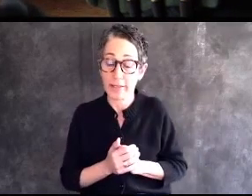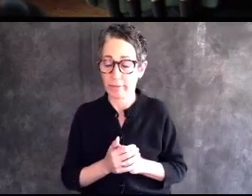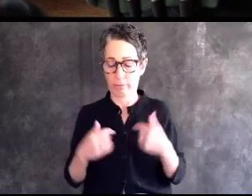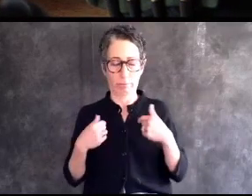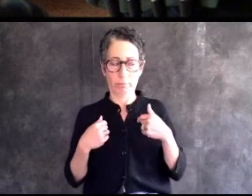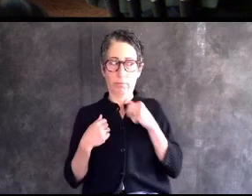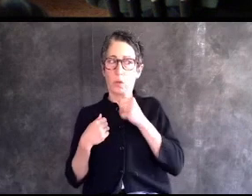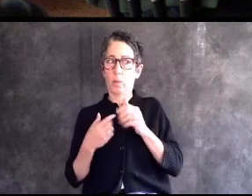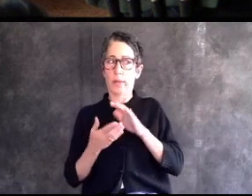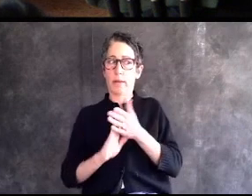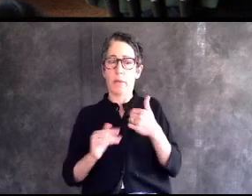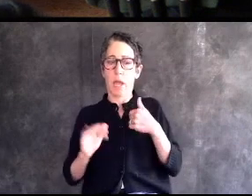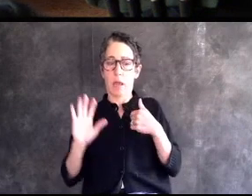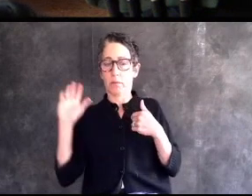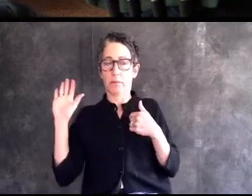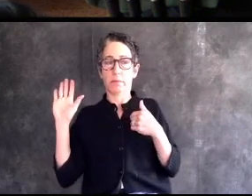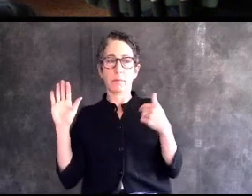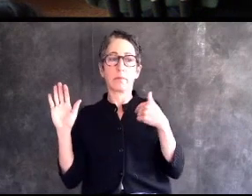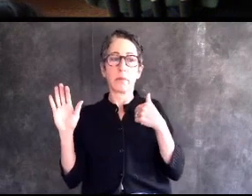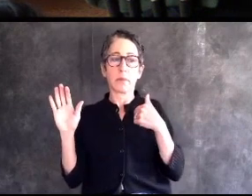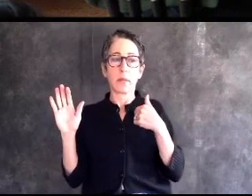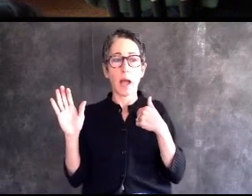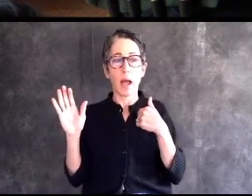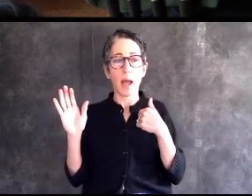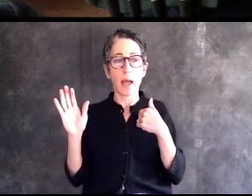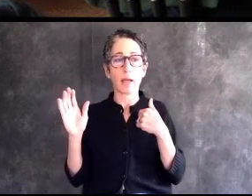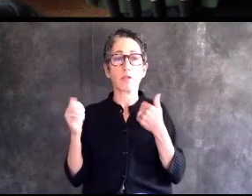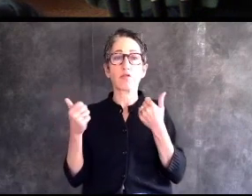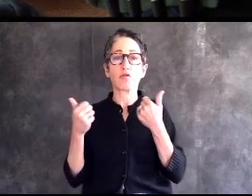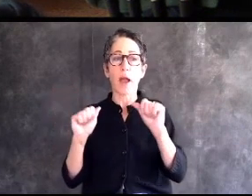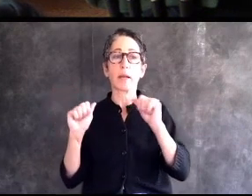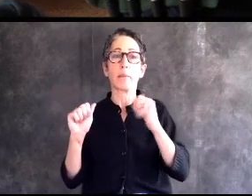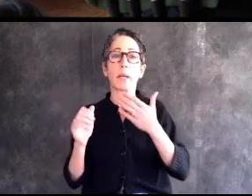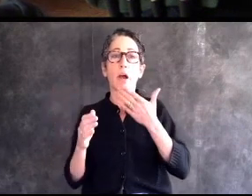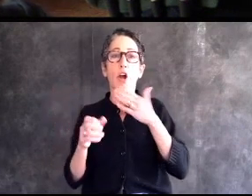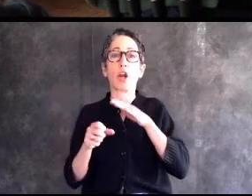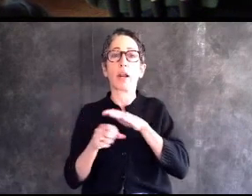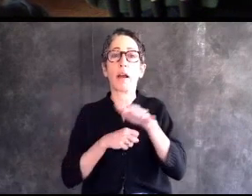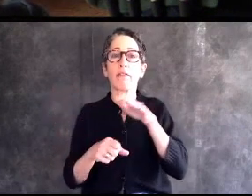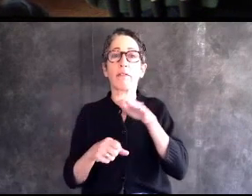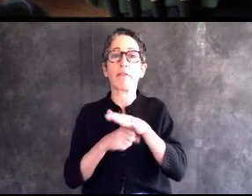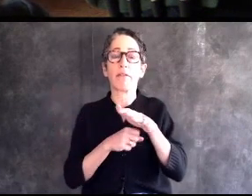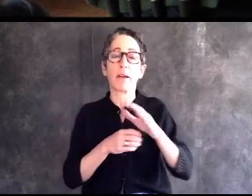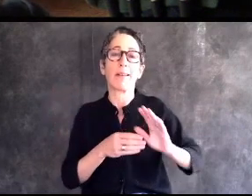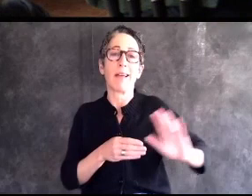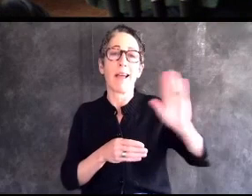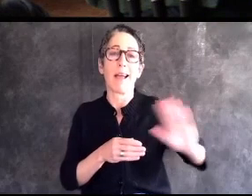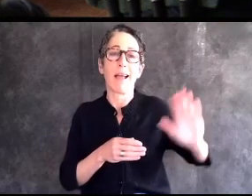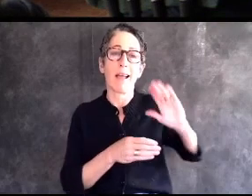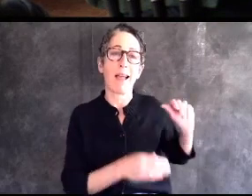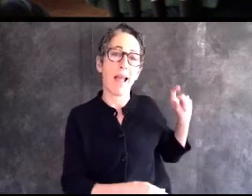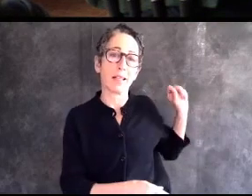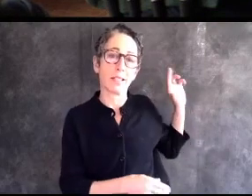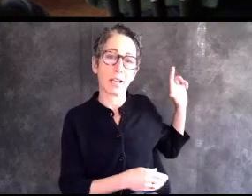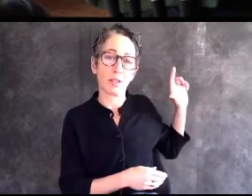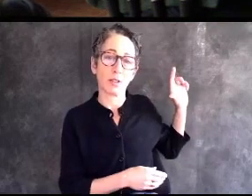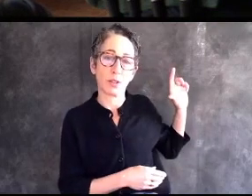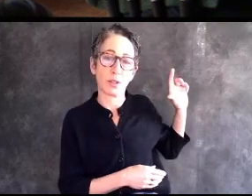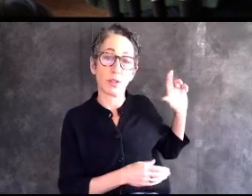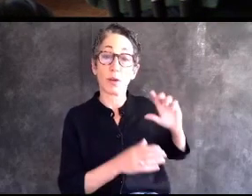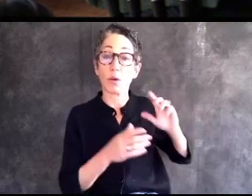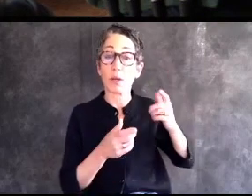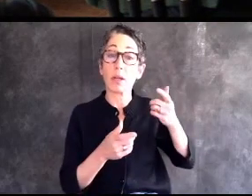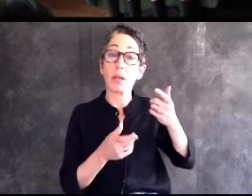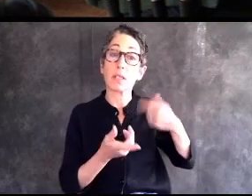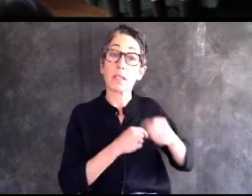myself to be a good enough ancestor, meaning instead of foreclosing futures for next